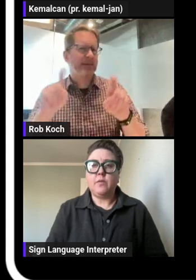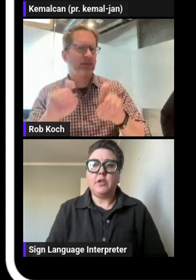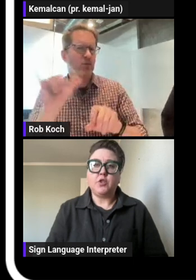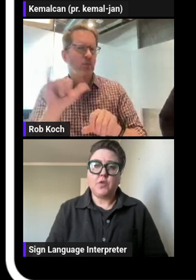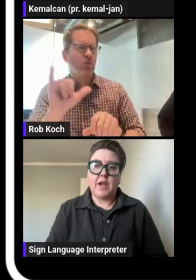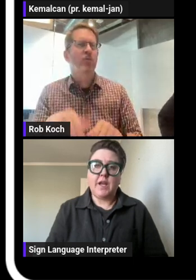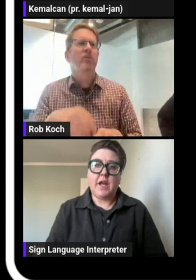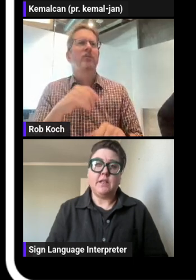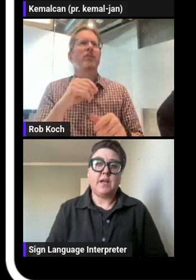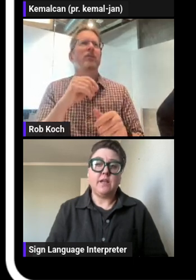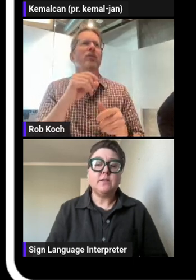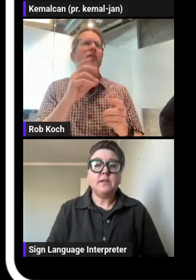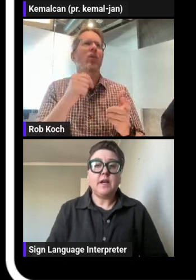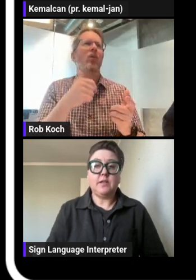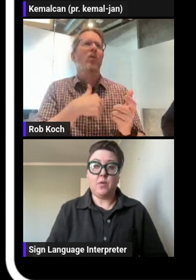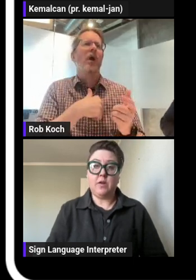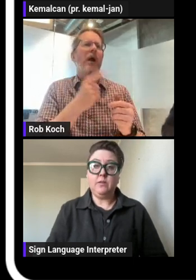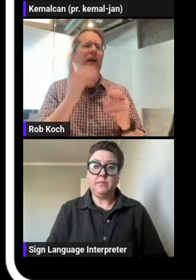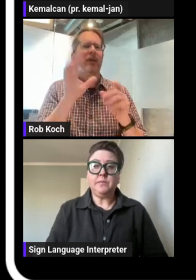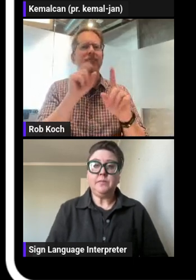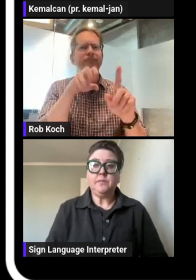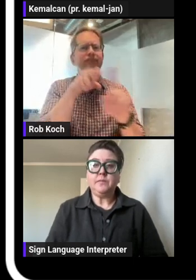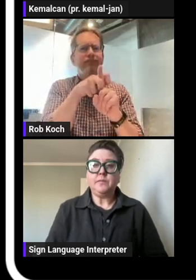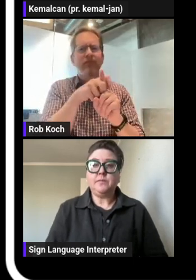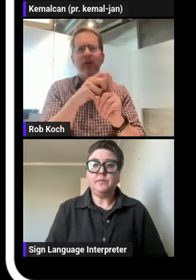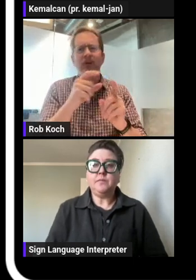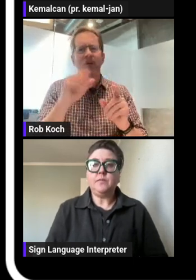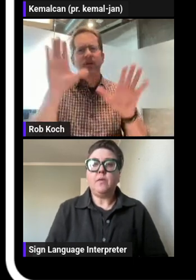the data that we could train and test as well.